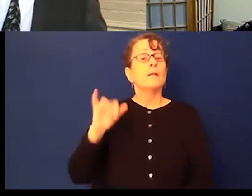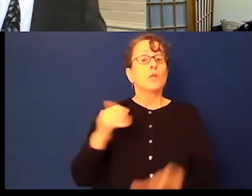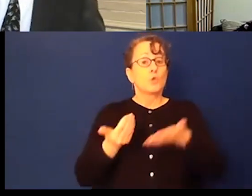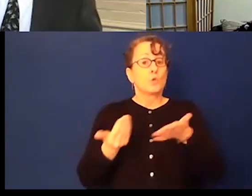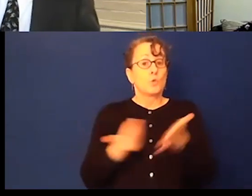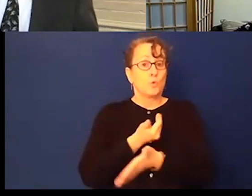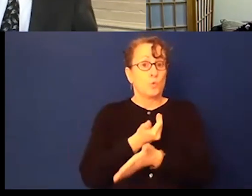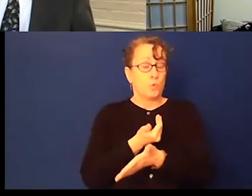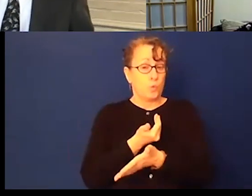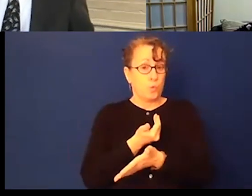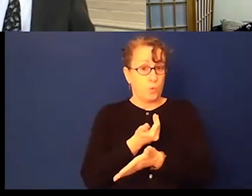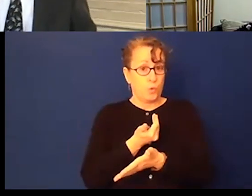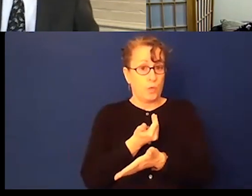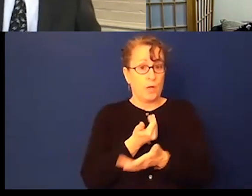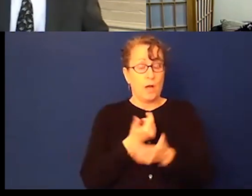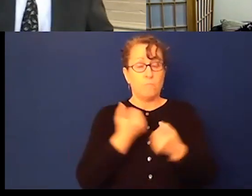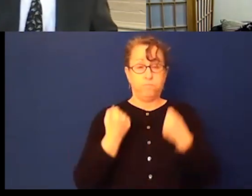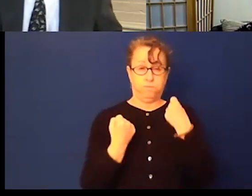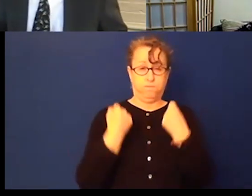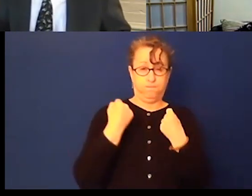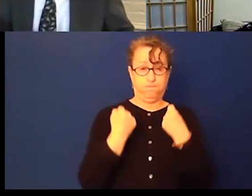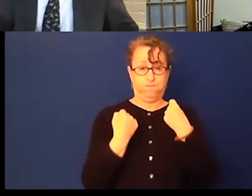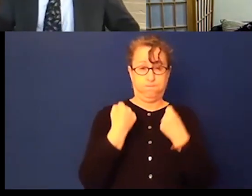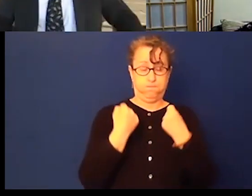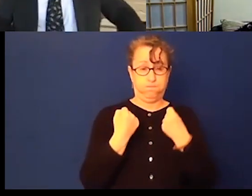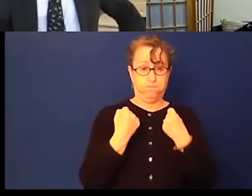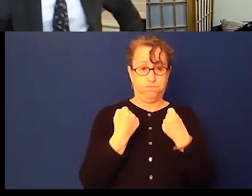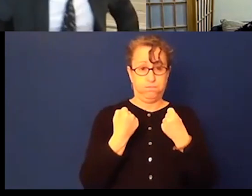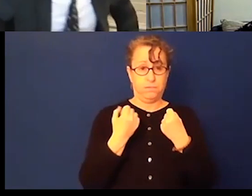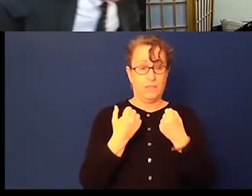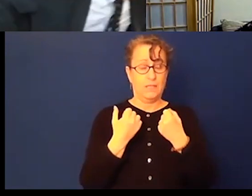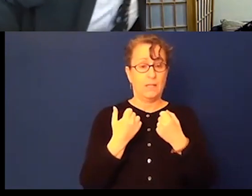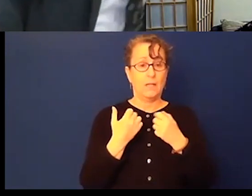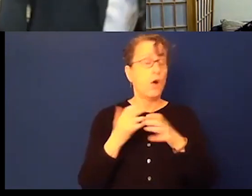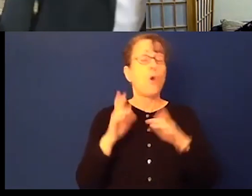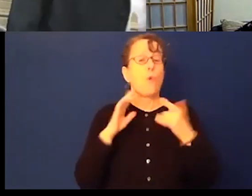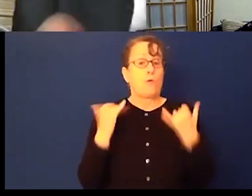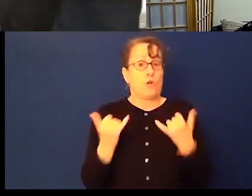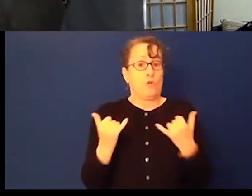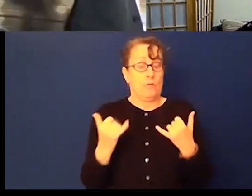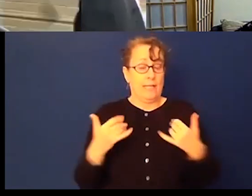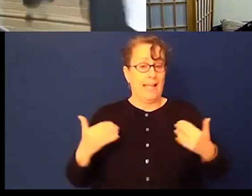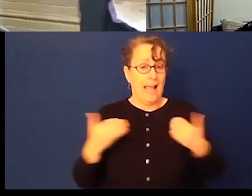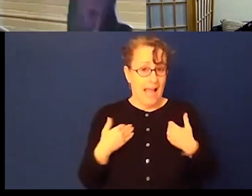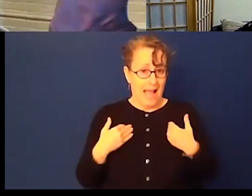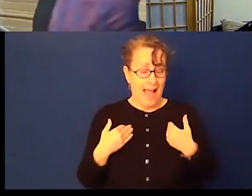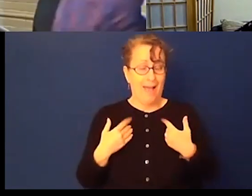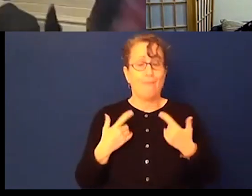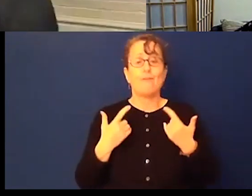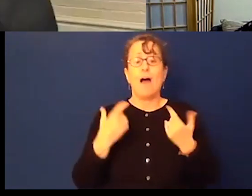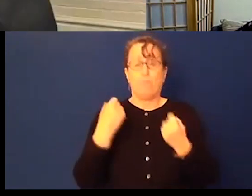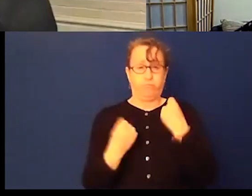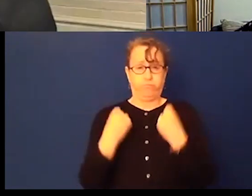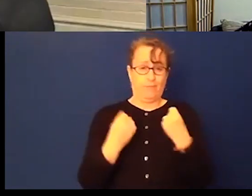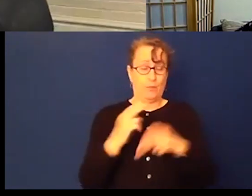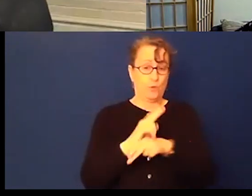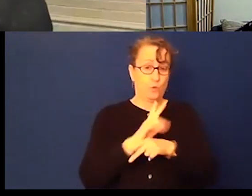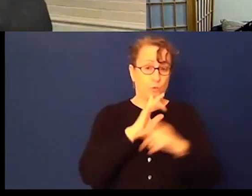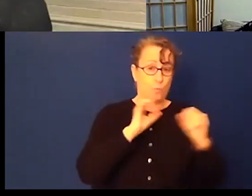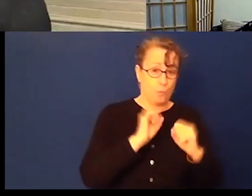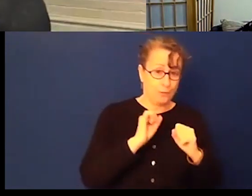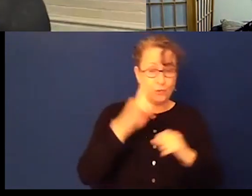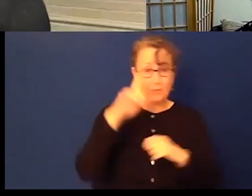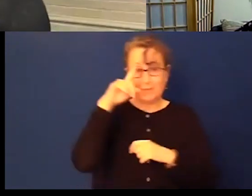the tractor being utilized in both the winter and the summer going to be less than when we were just using the last one in the winter?